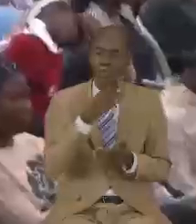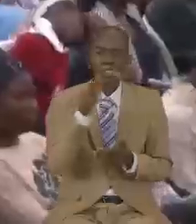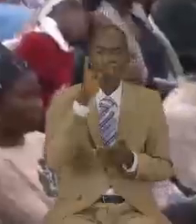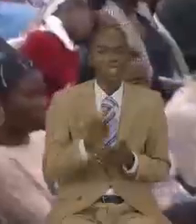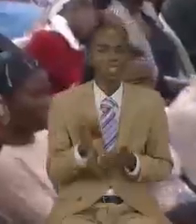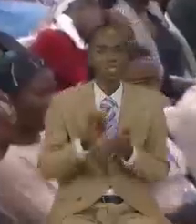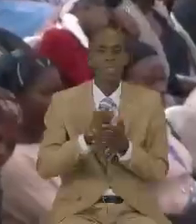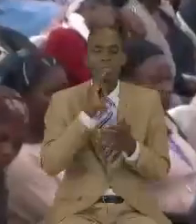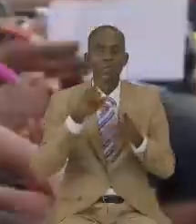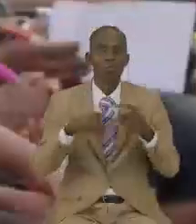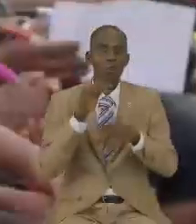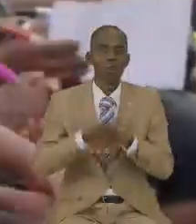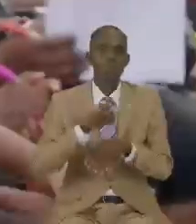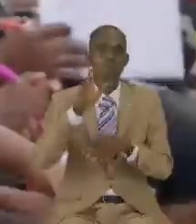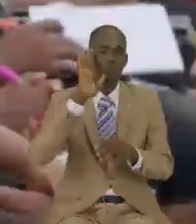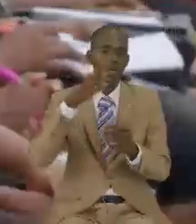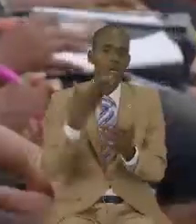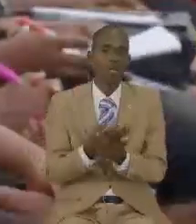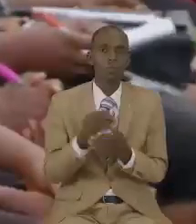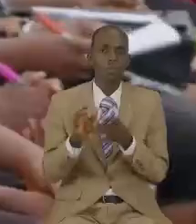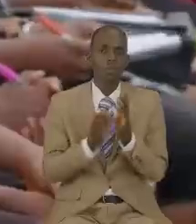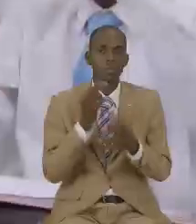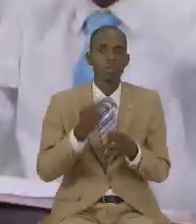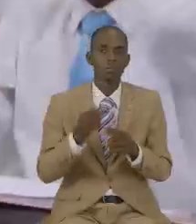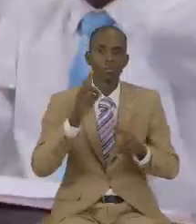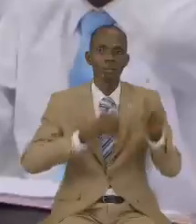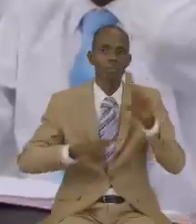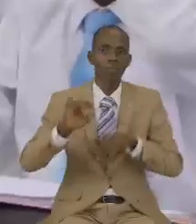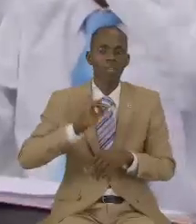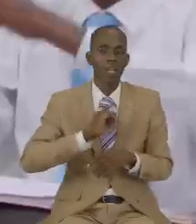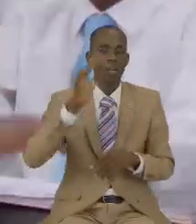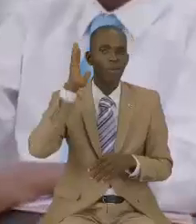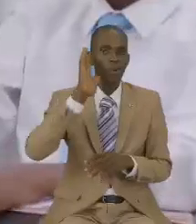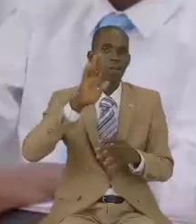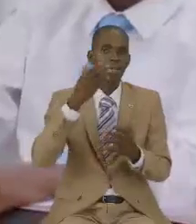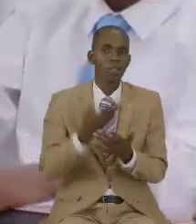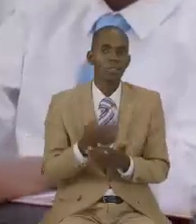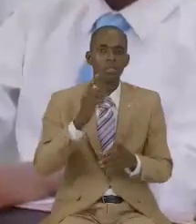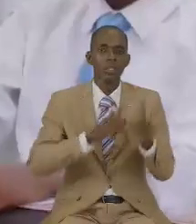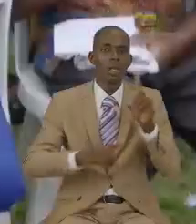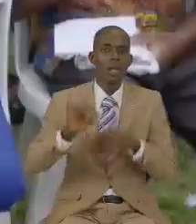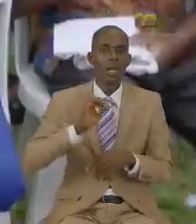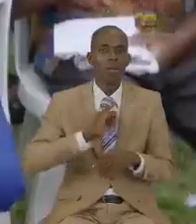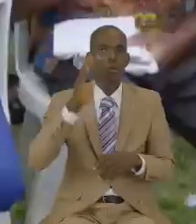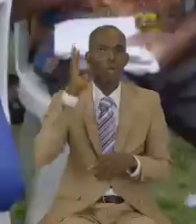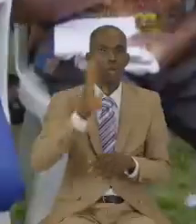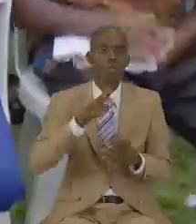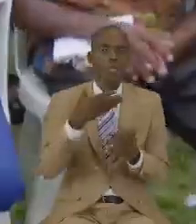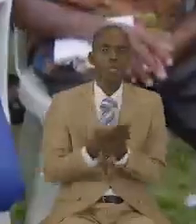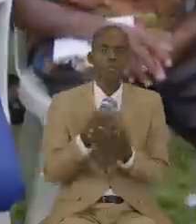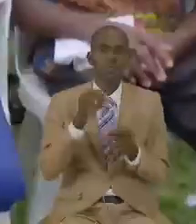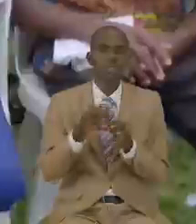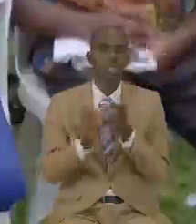will arrive. I will arrive. Where are you? I will arrive. You'll arrive